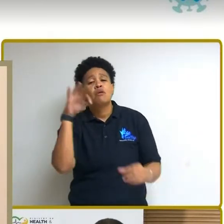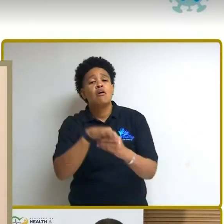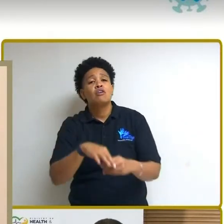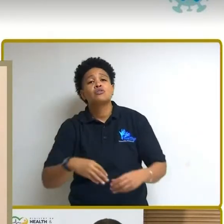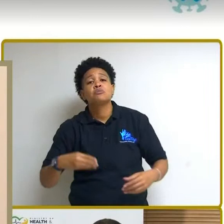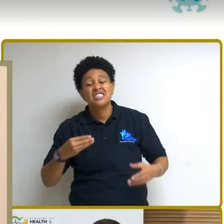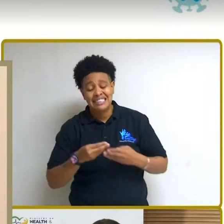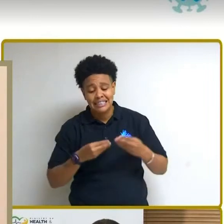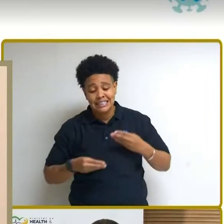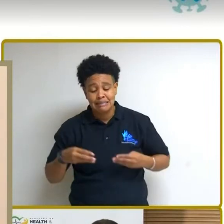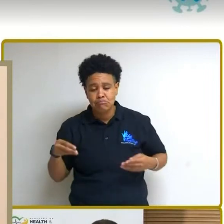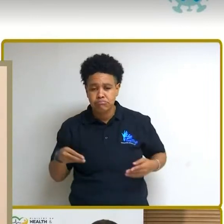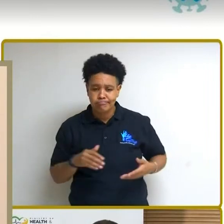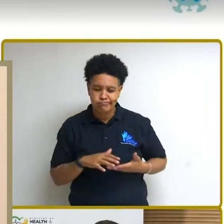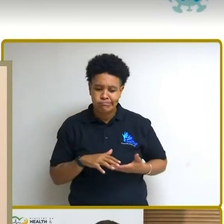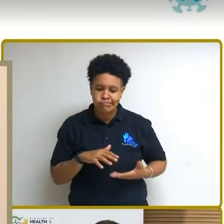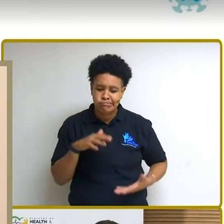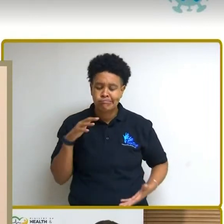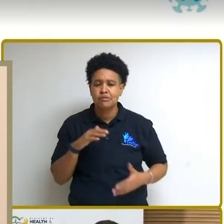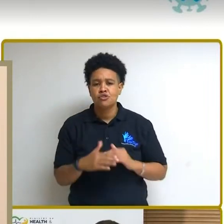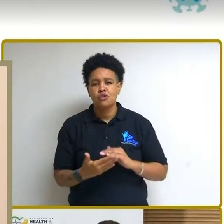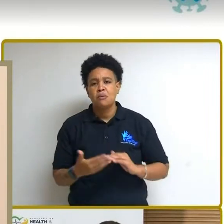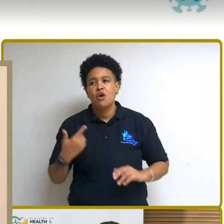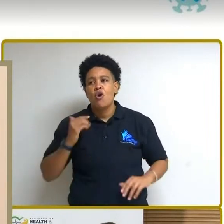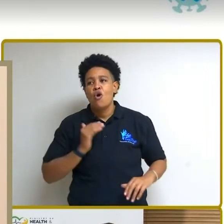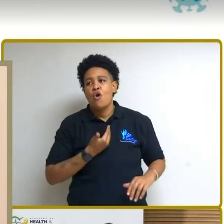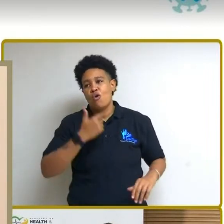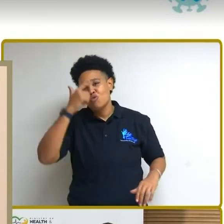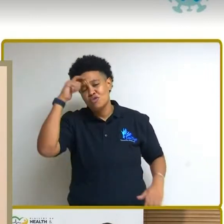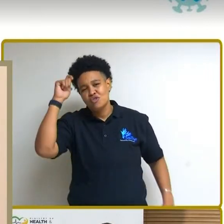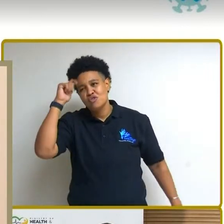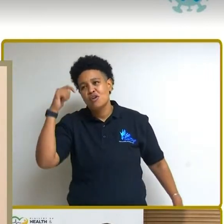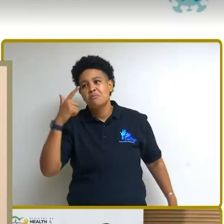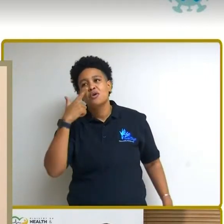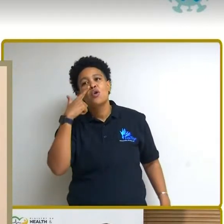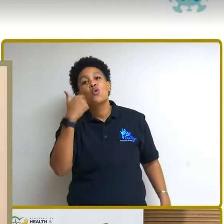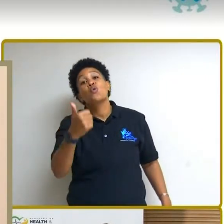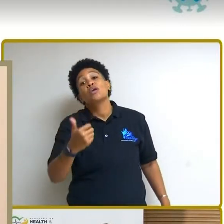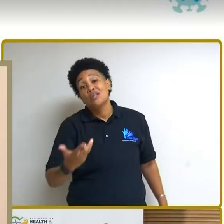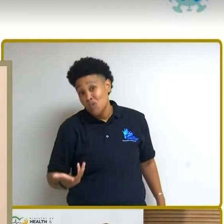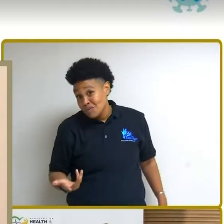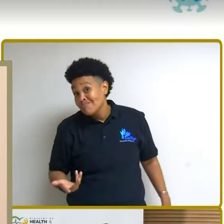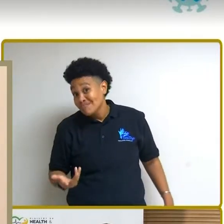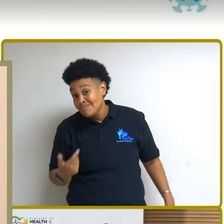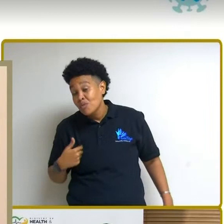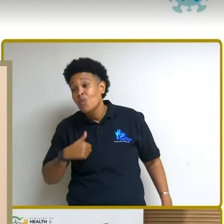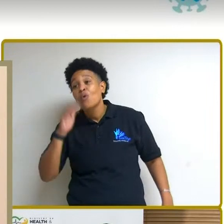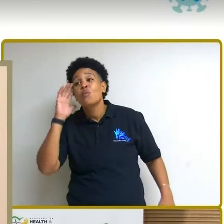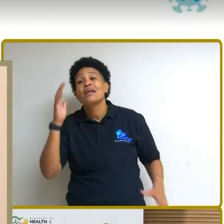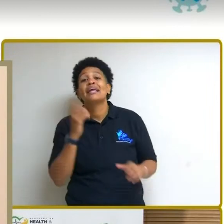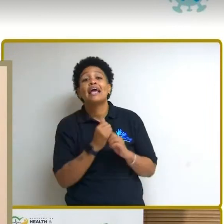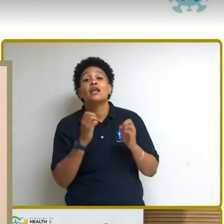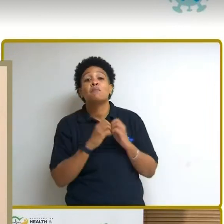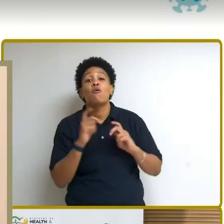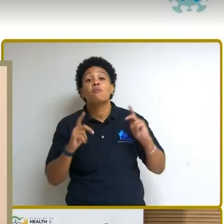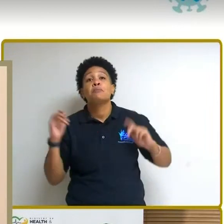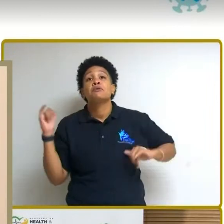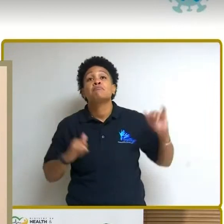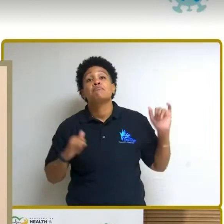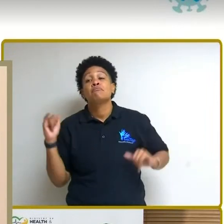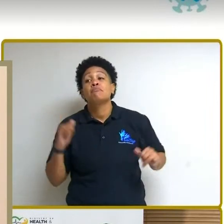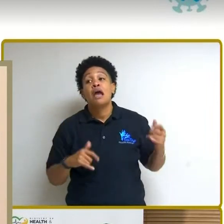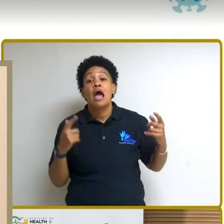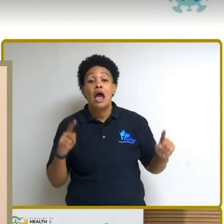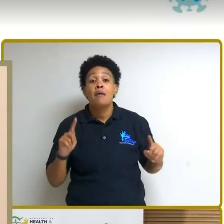lot to the economy, and our summer is looking really, really well. We're going to be getting more people in,